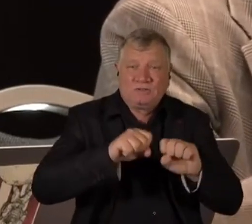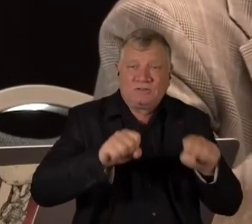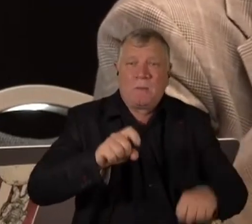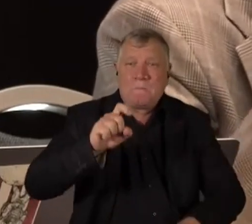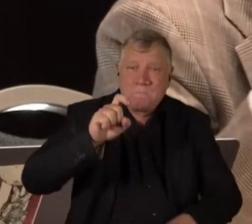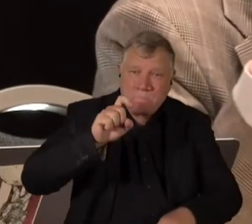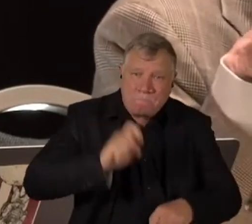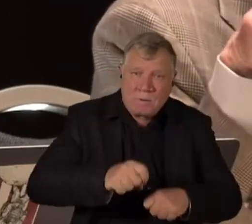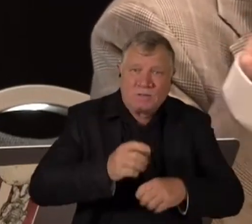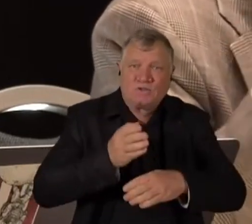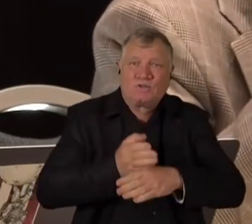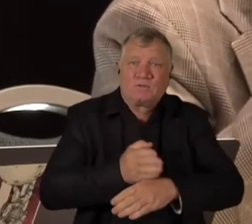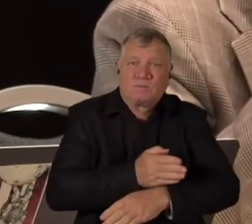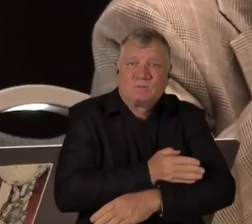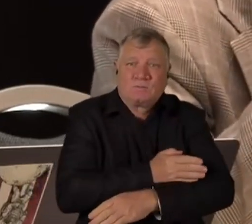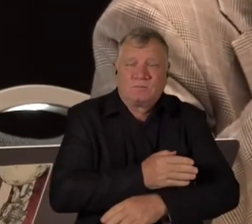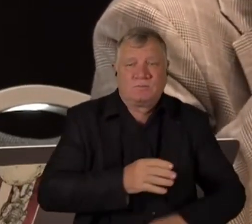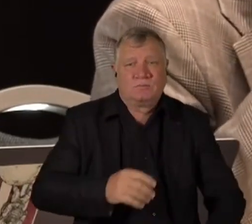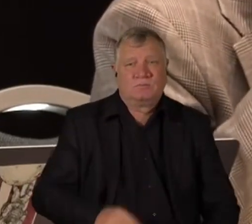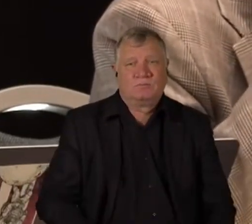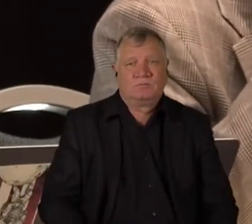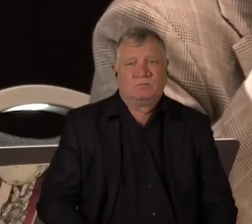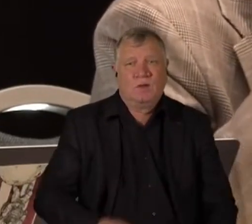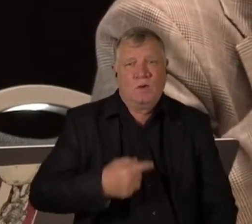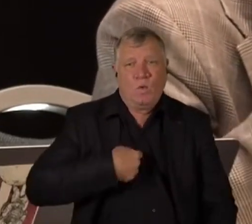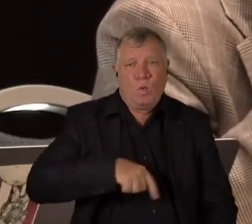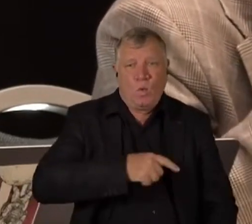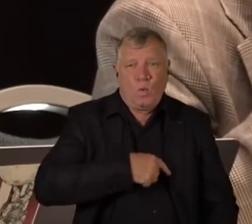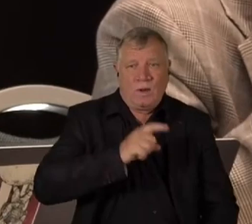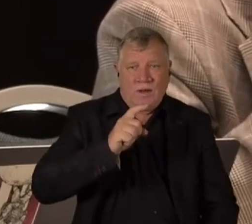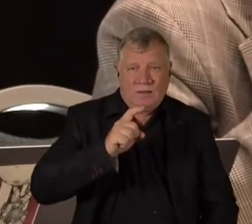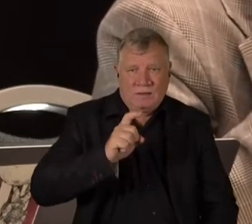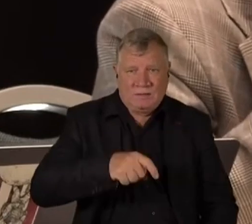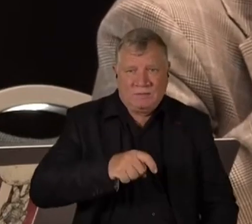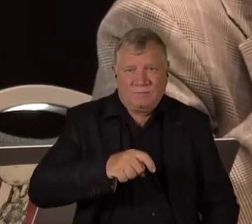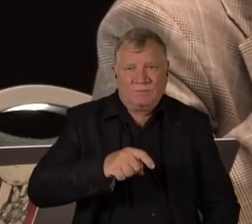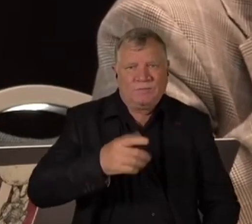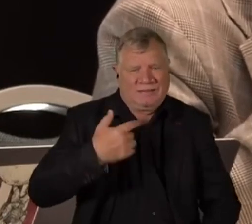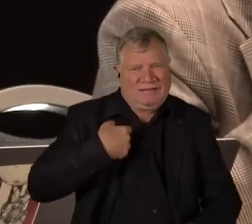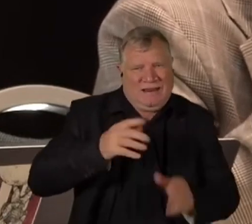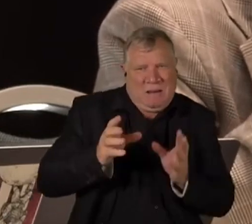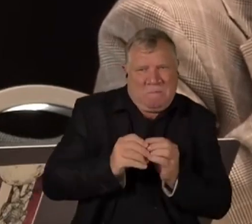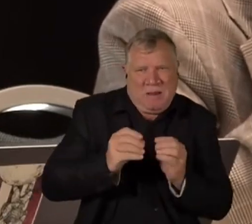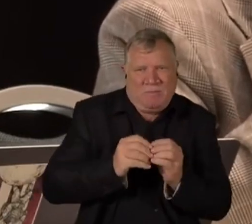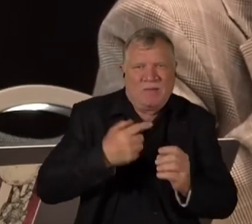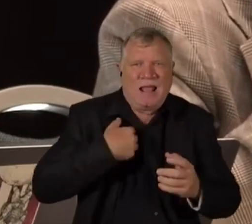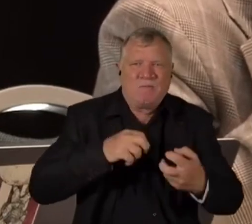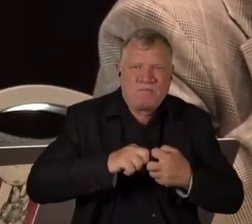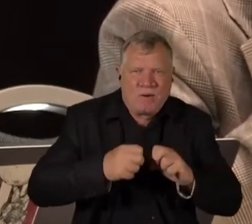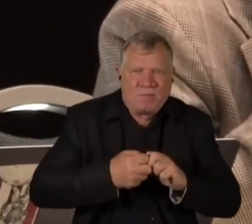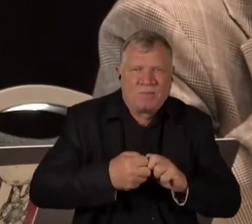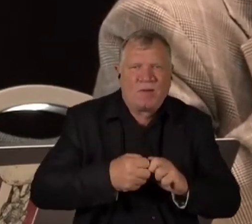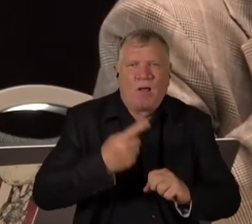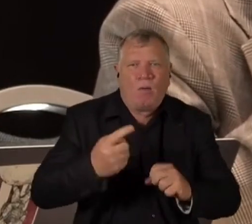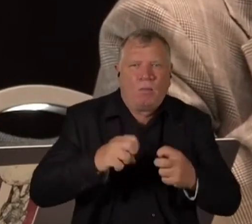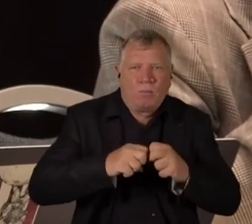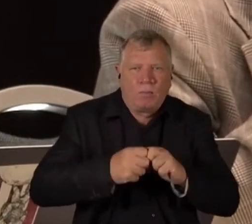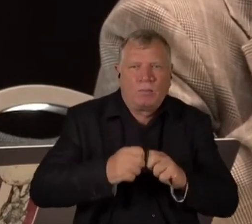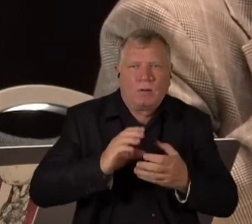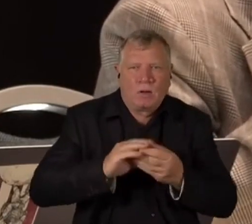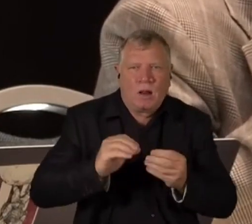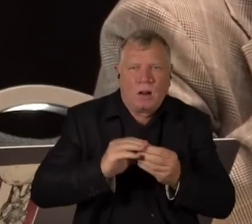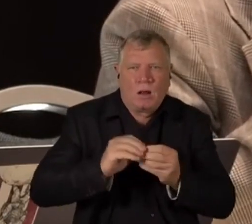on obstacles, not how we overcome them. What I heard in the intense meetings was about problems, not solutions.